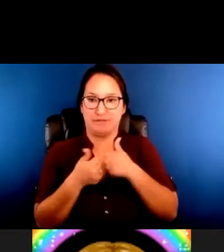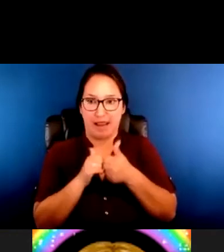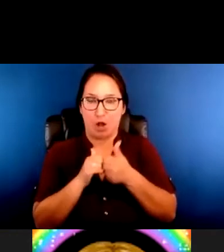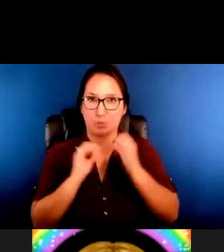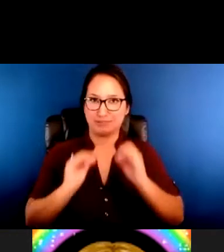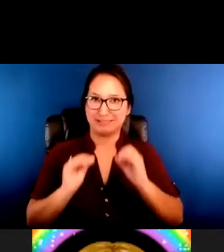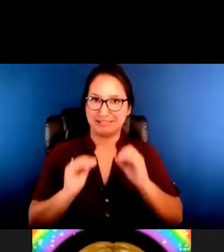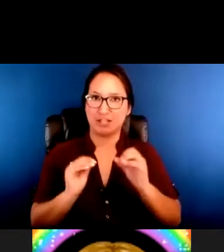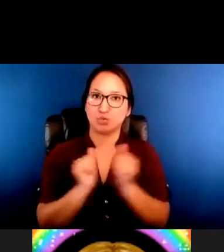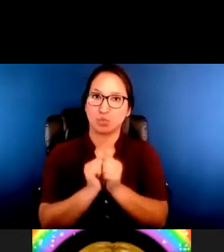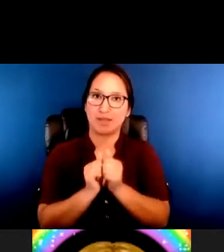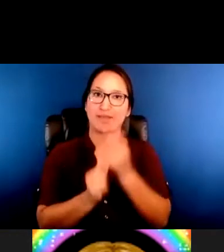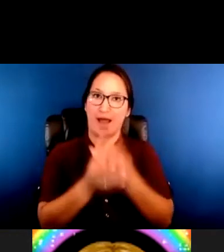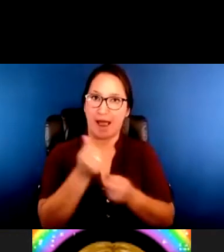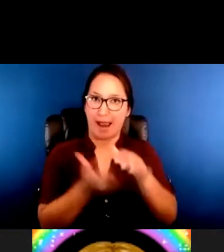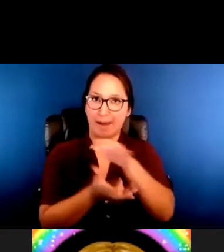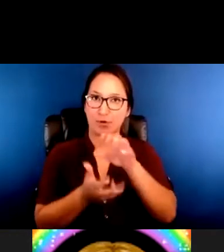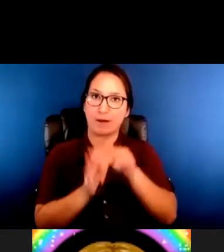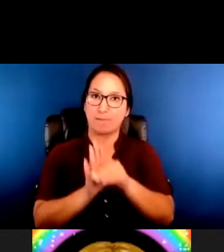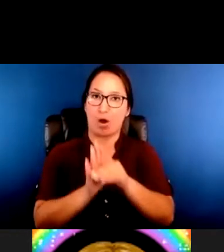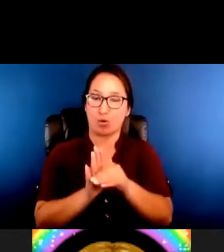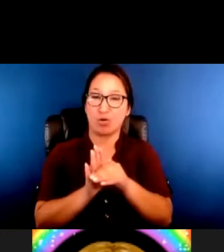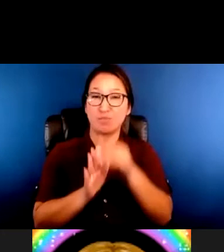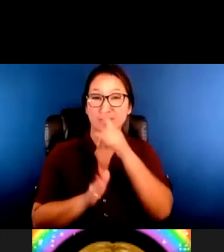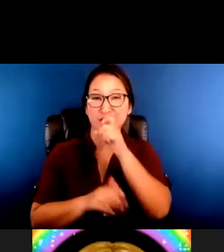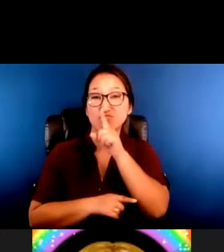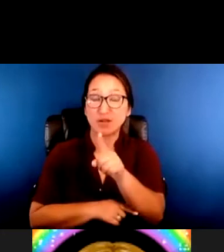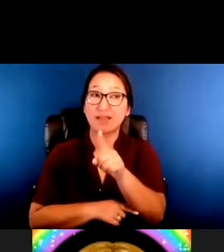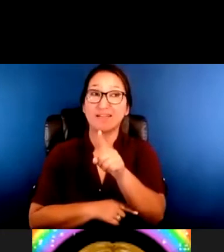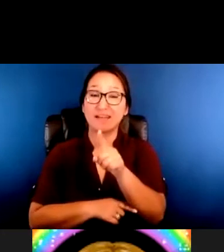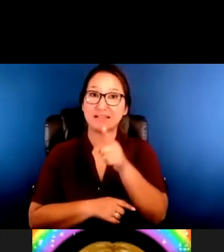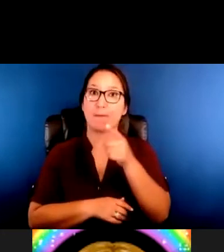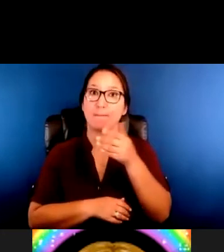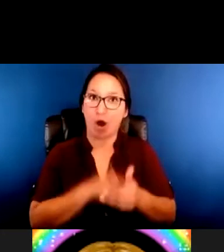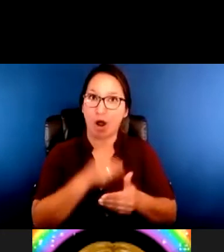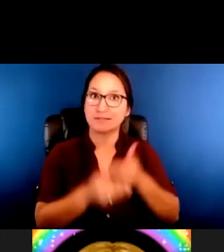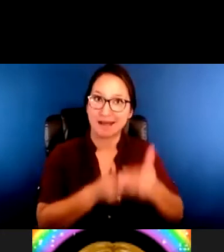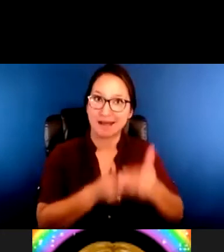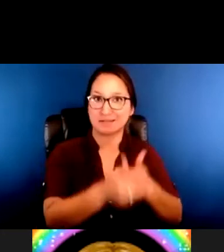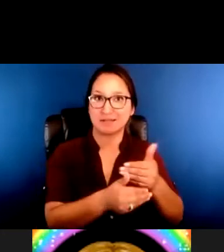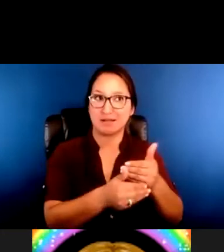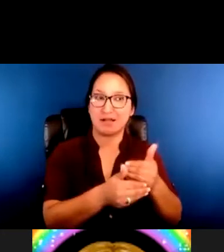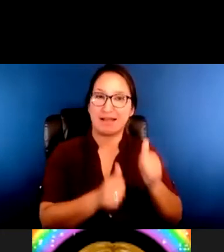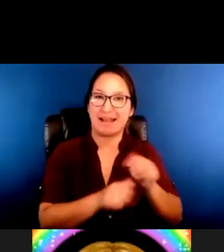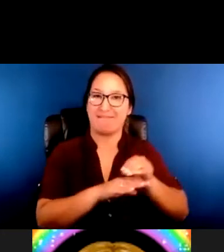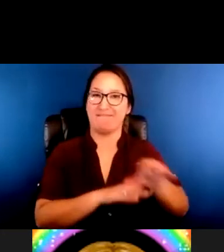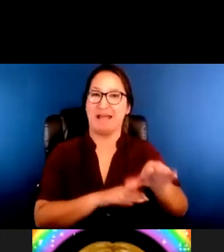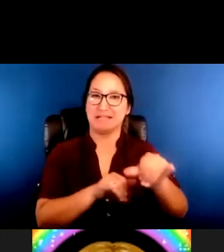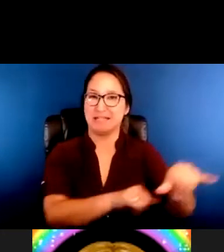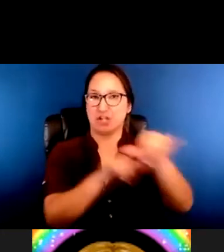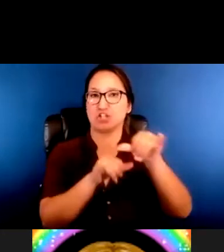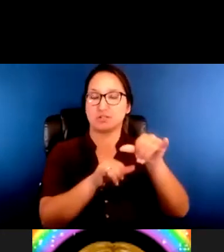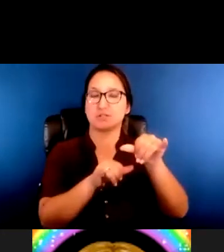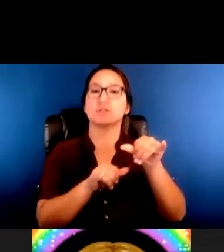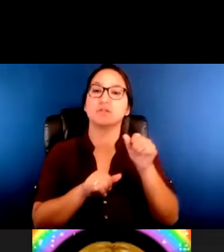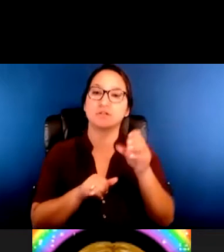specifically because that's a process more than it is a standard, but that's process affects all standards. So how can we get the most out of somebody else researching for us?